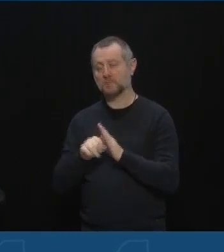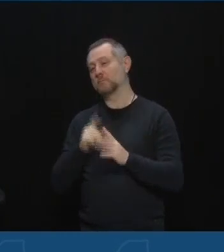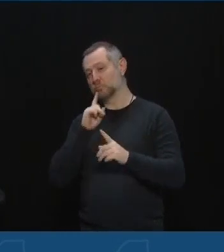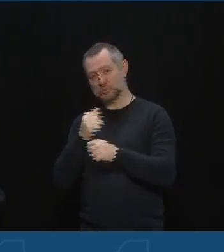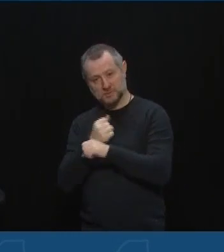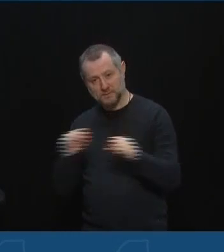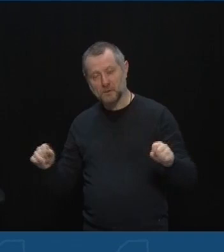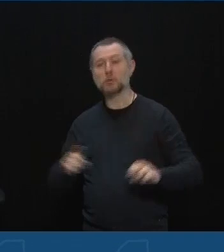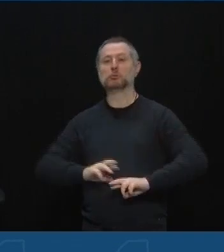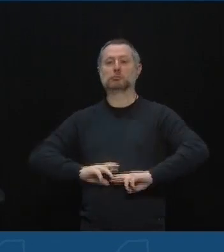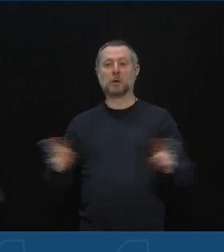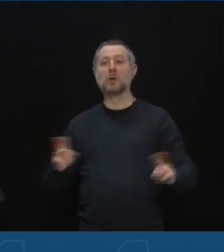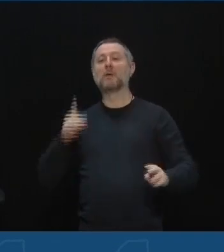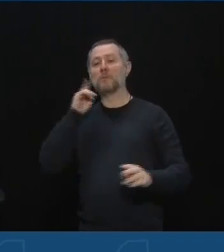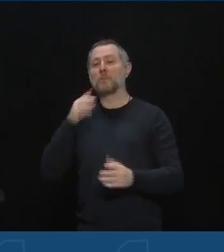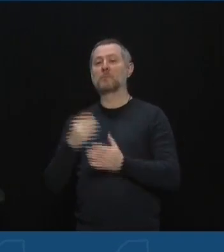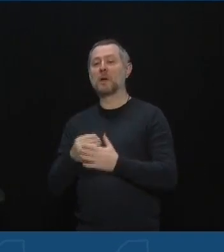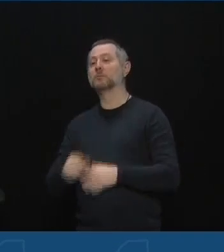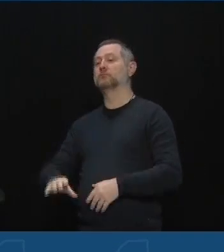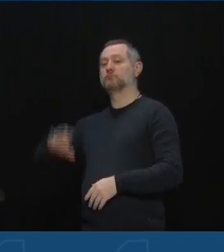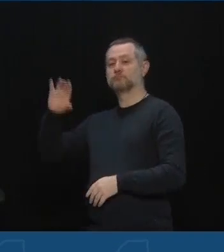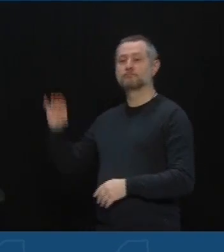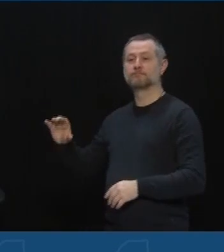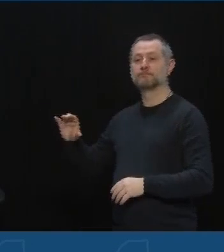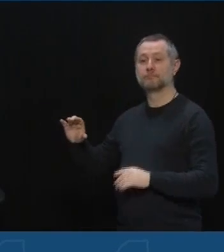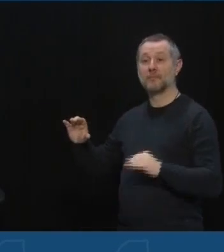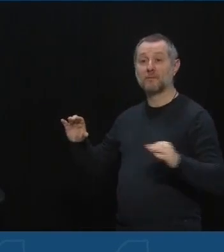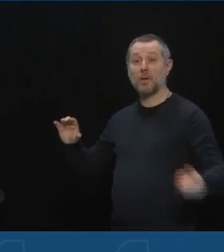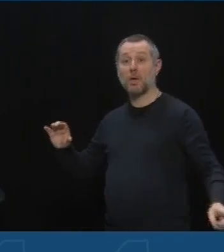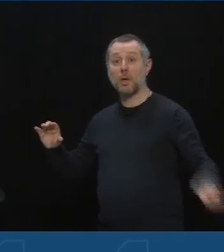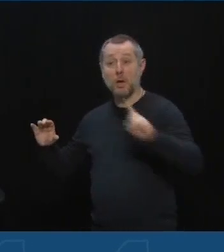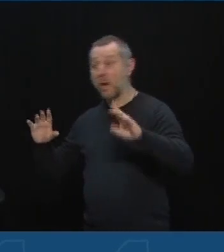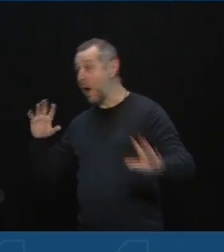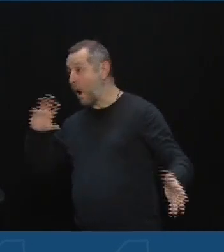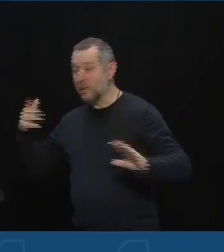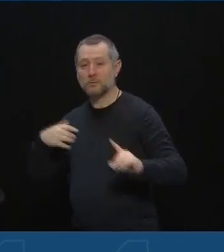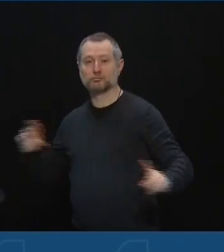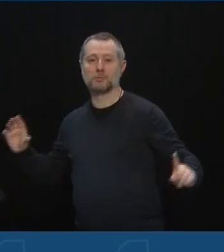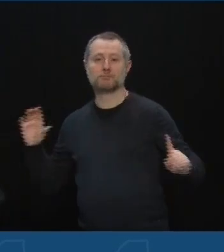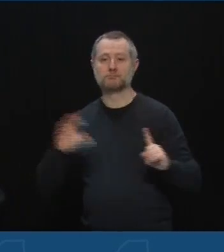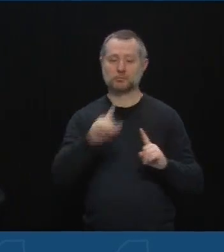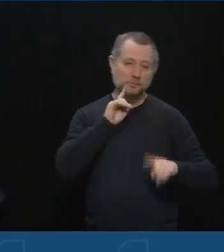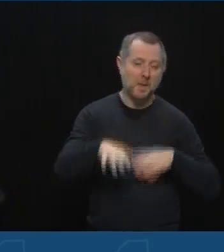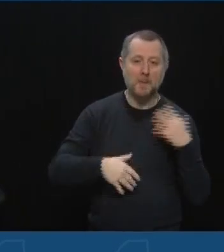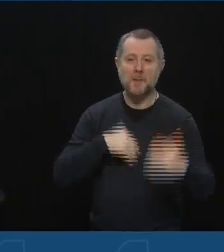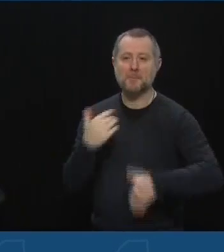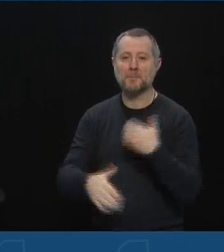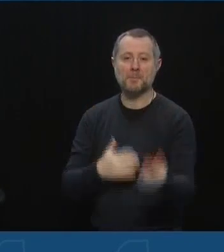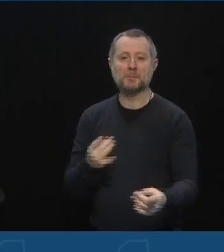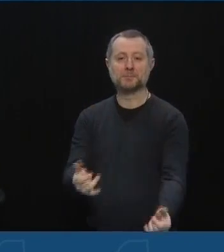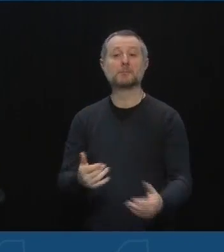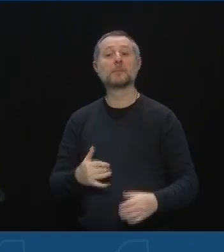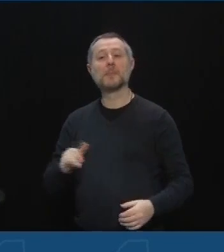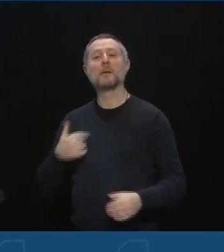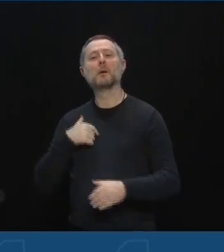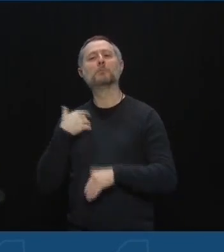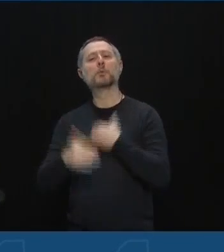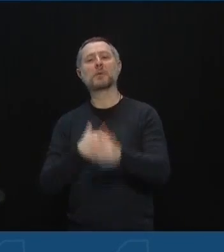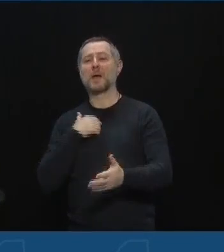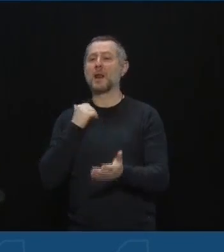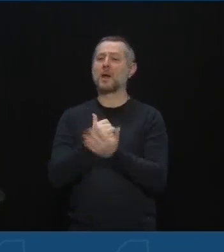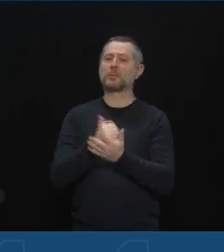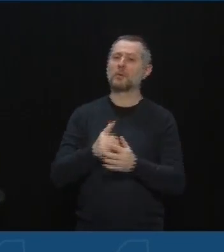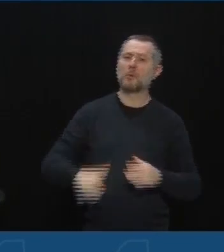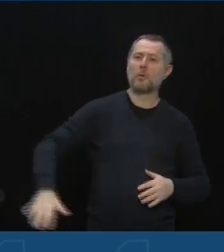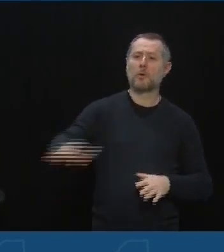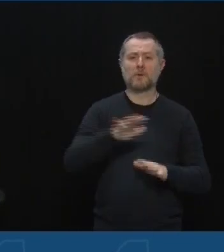I'll have the money to take care of any challenges that come in the future. So we're going to be socially progressive, but very fiscally conservative. And I